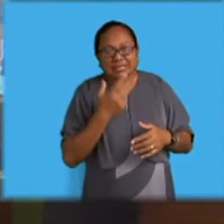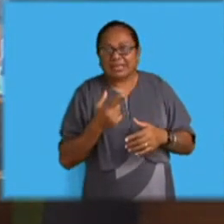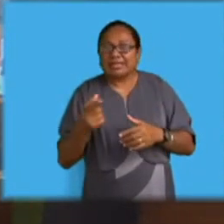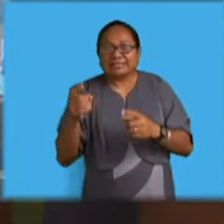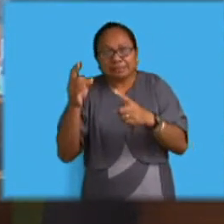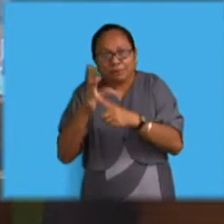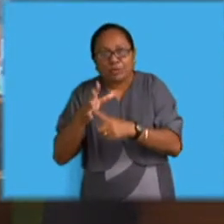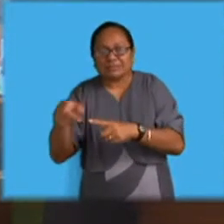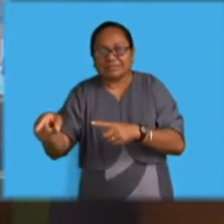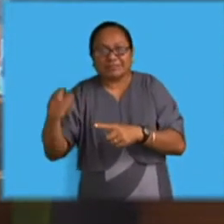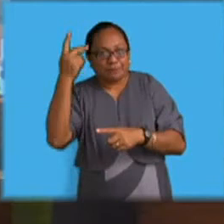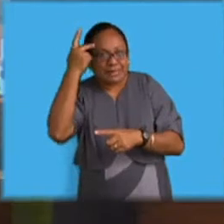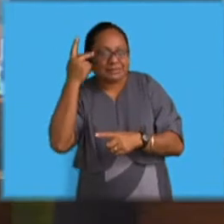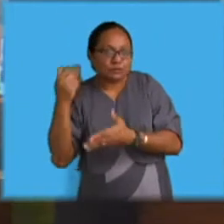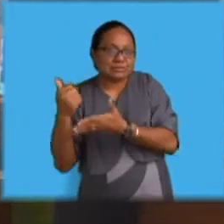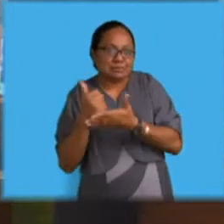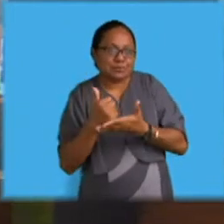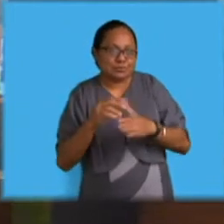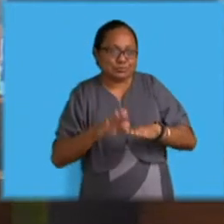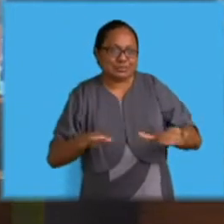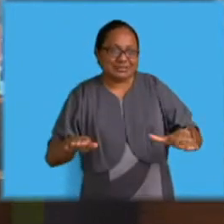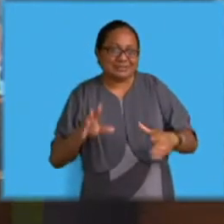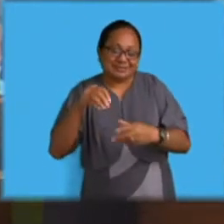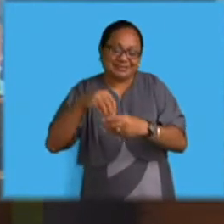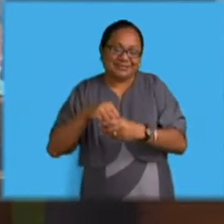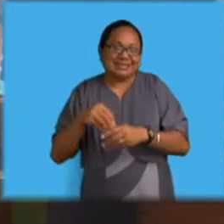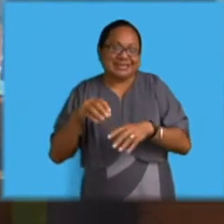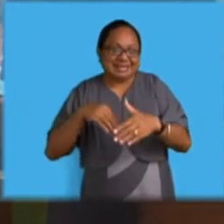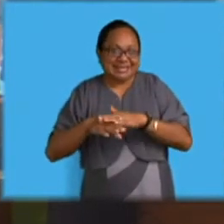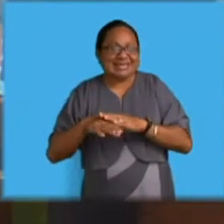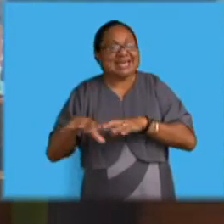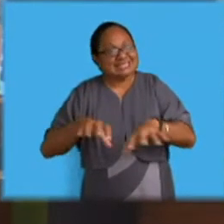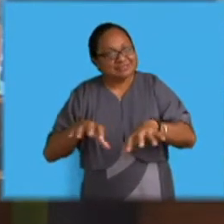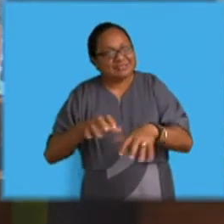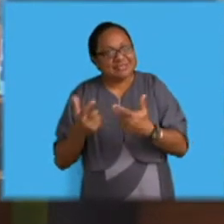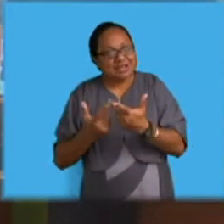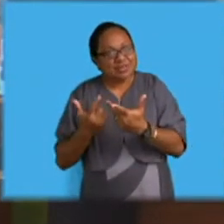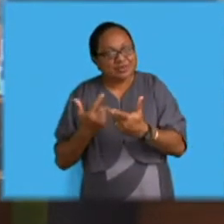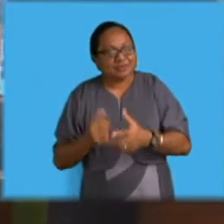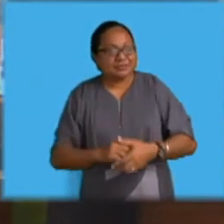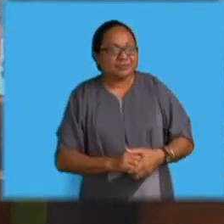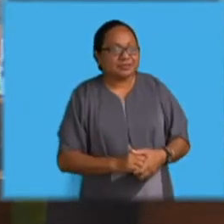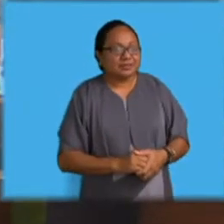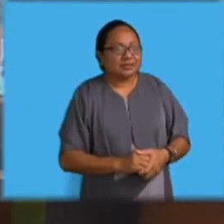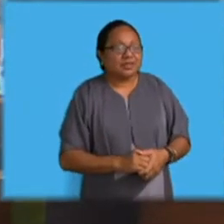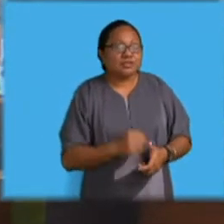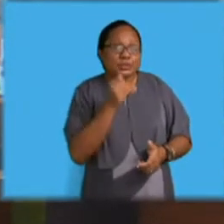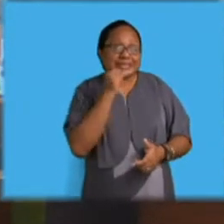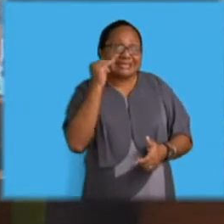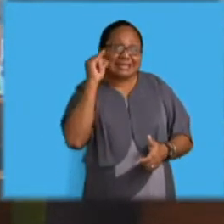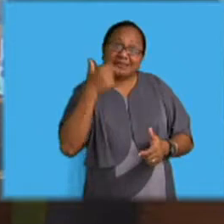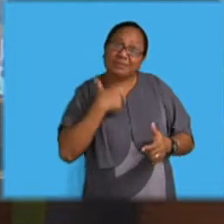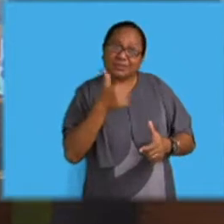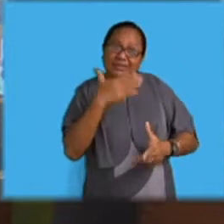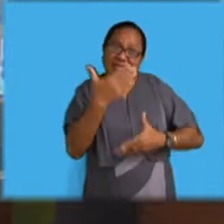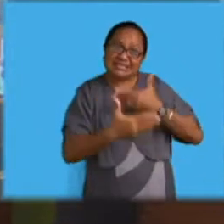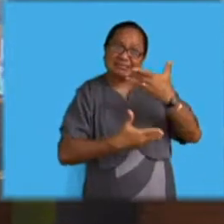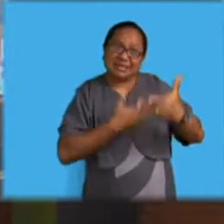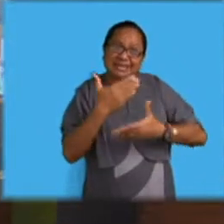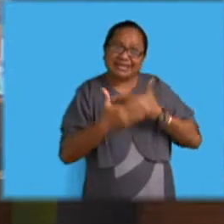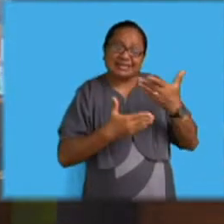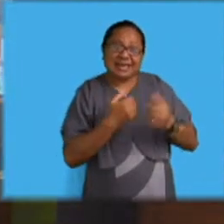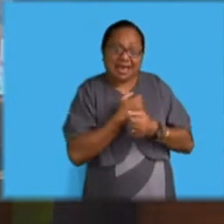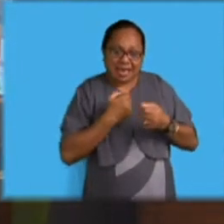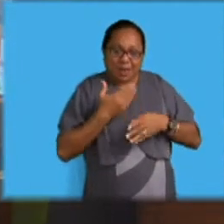children in this activity. And yesterday, Honourable Deputy Speaker, I had provided at length the work that we're doing